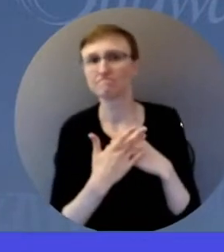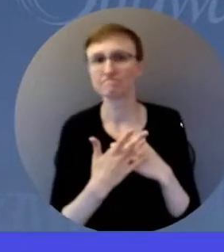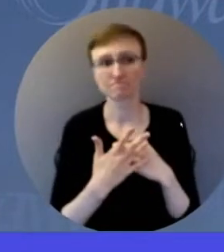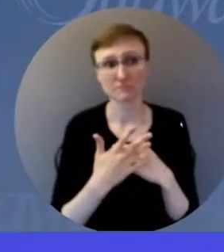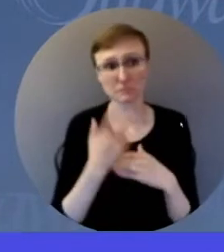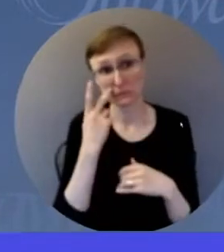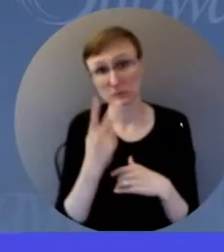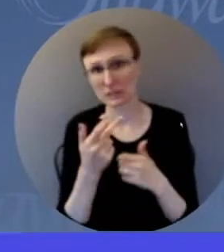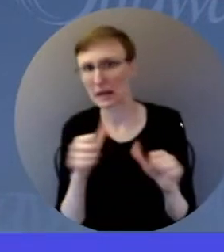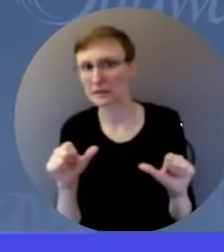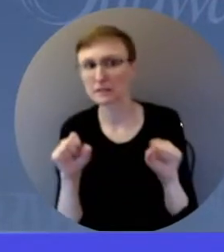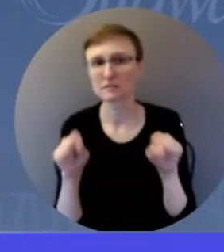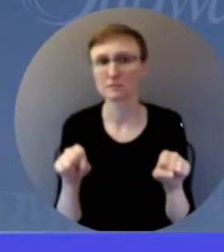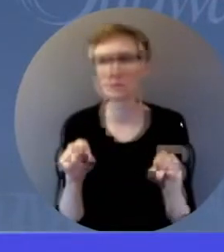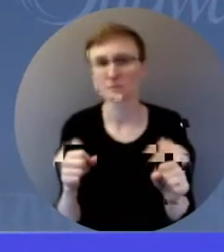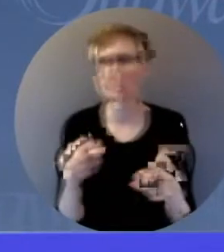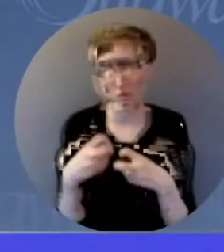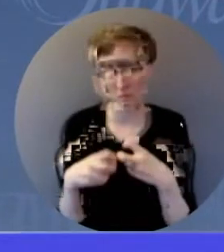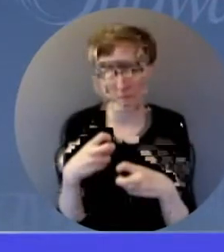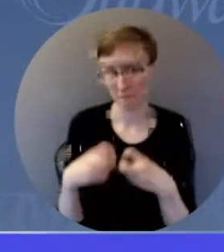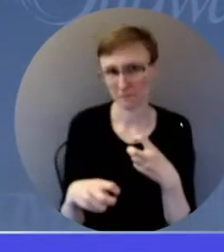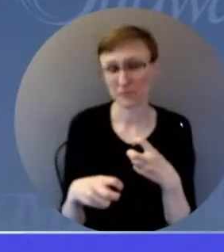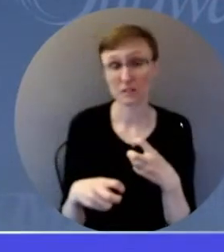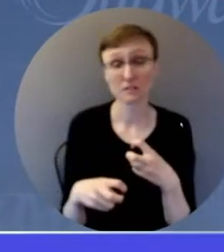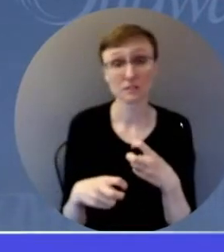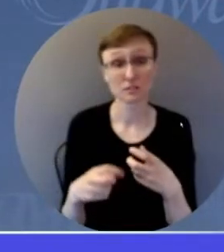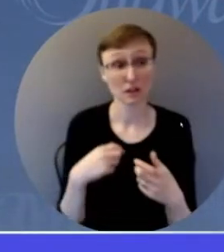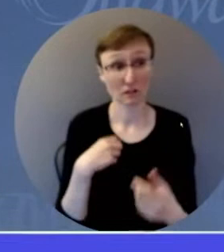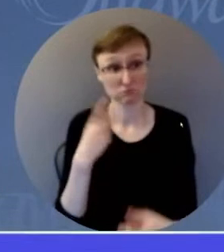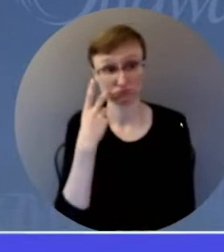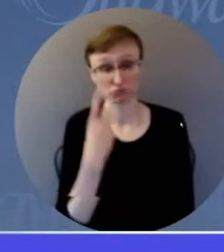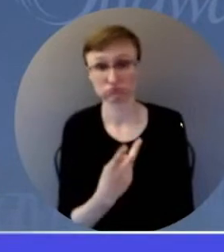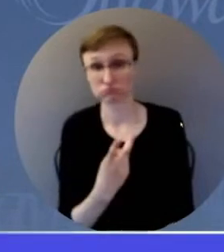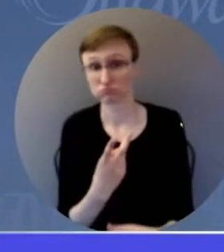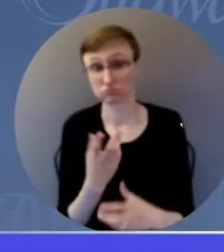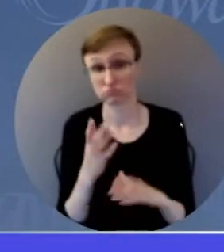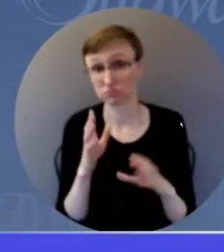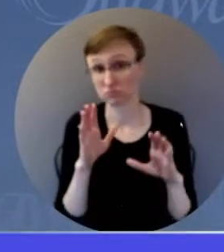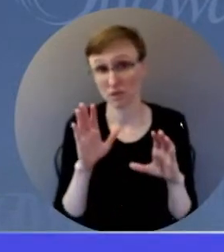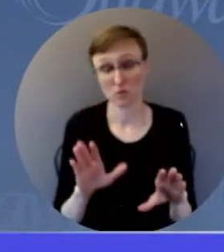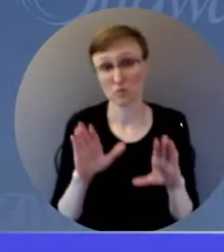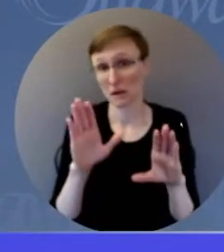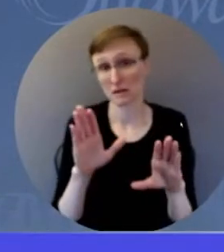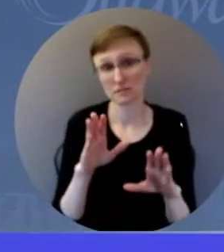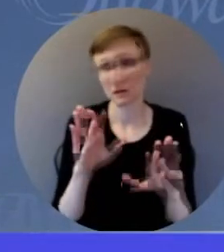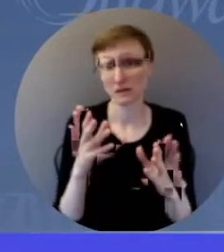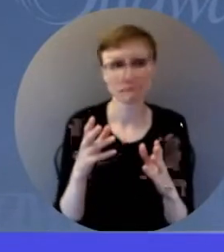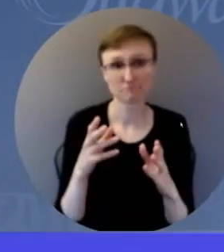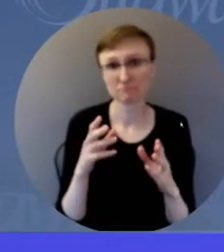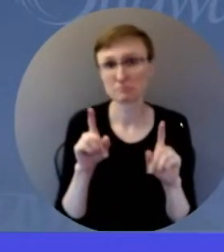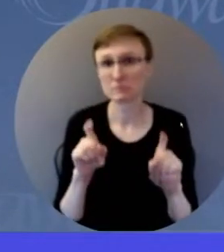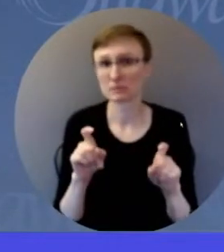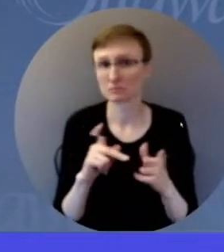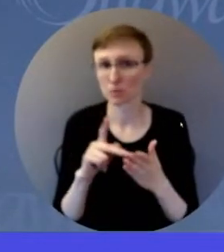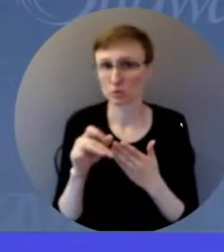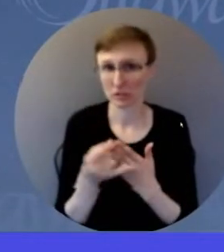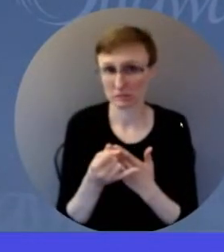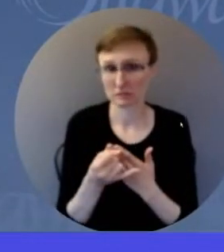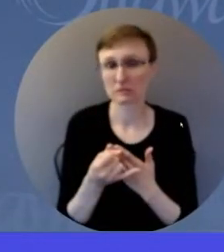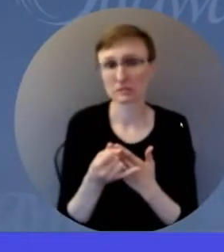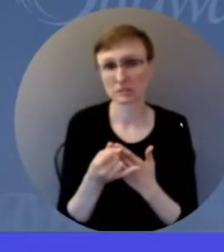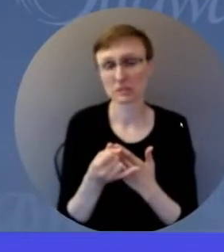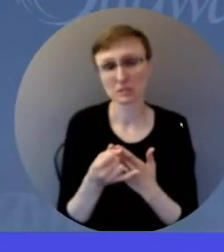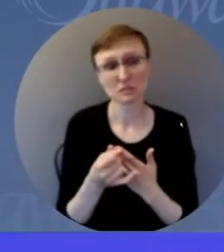so I would see this as a great a pilot project that hopefully can be repeated for other